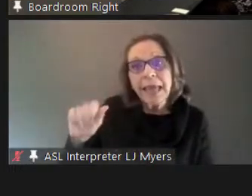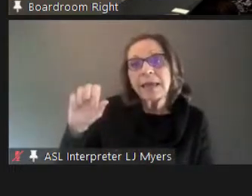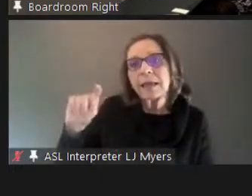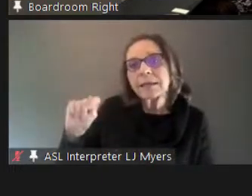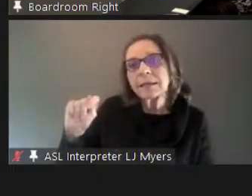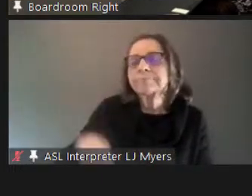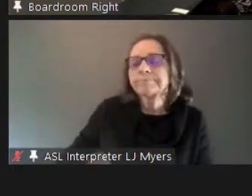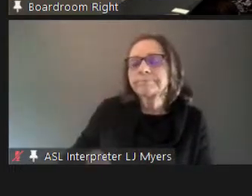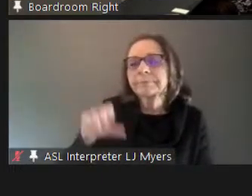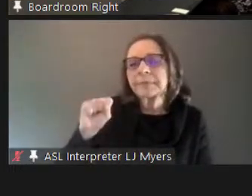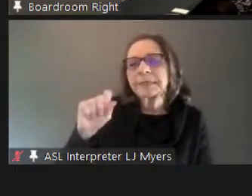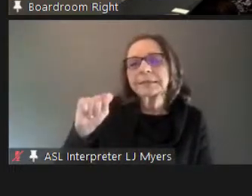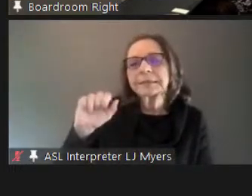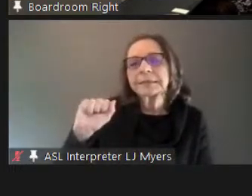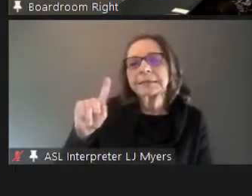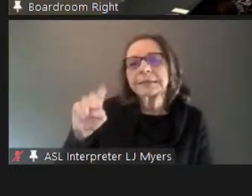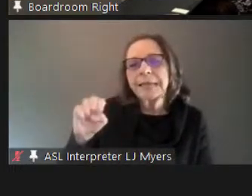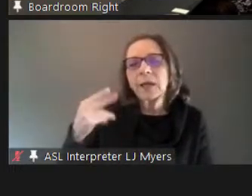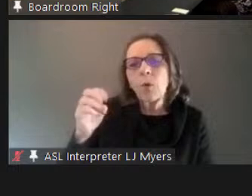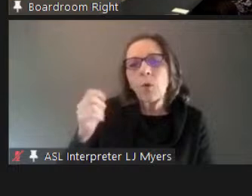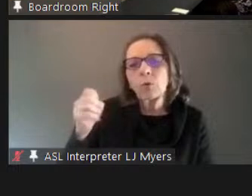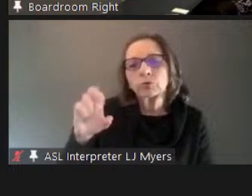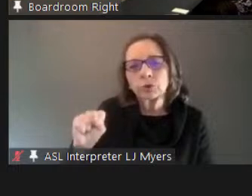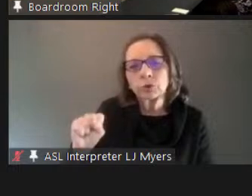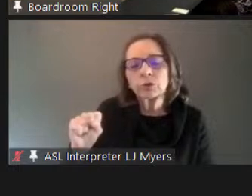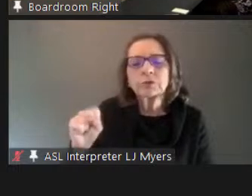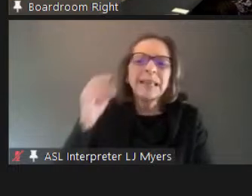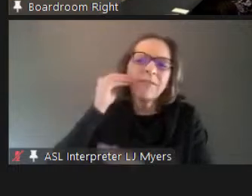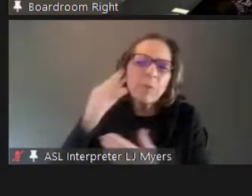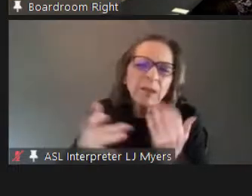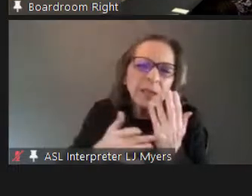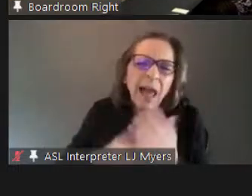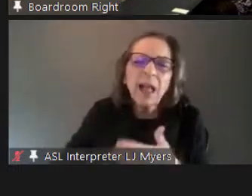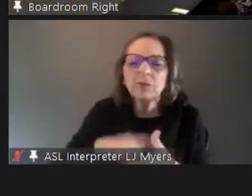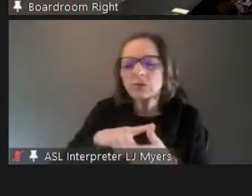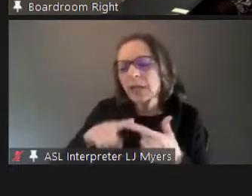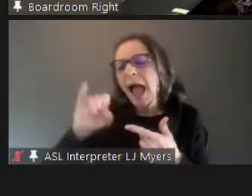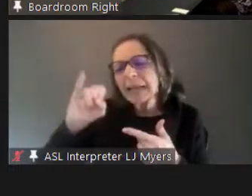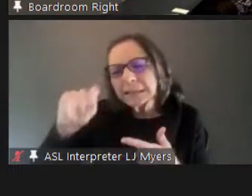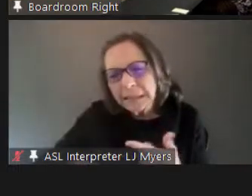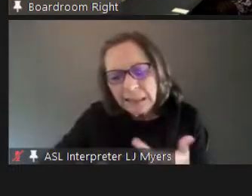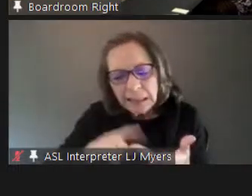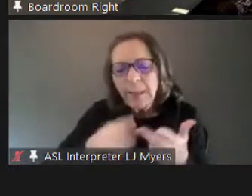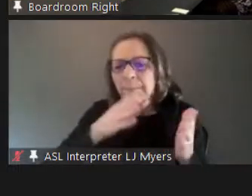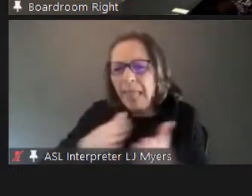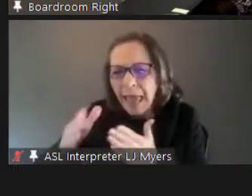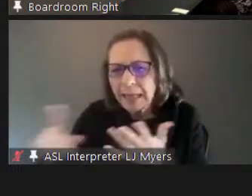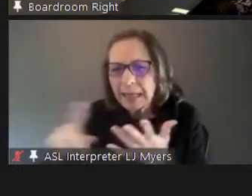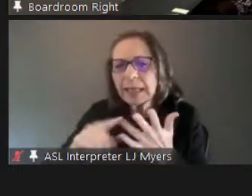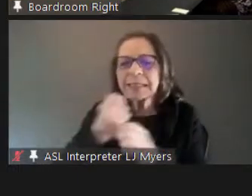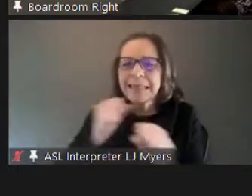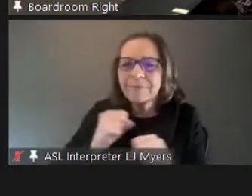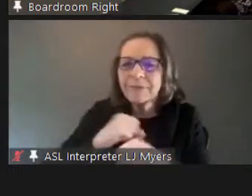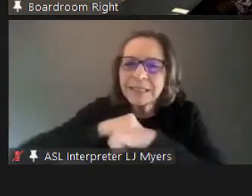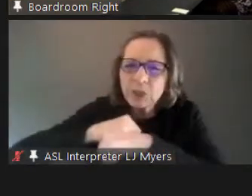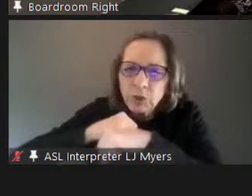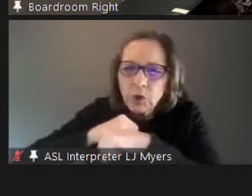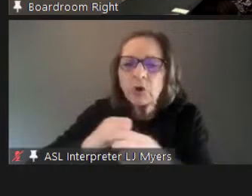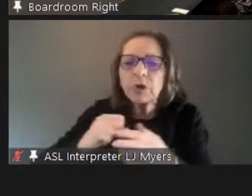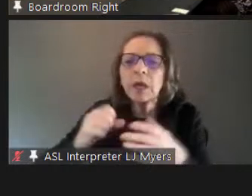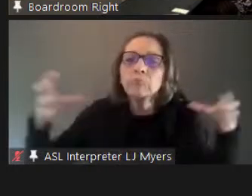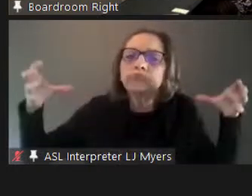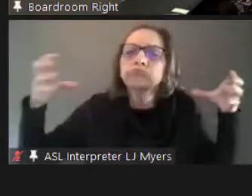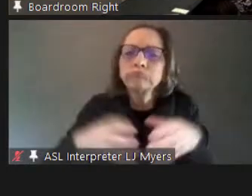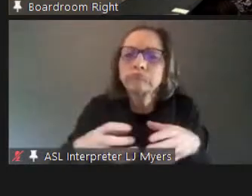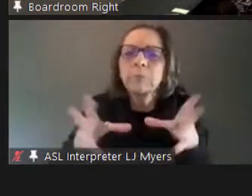so, information technology, IT, planning, safety and security, law, we'll all get in a room with